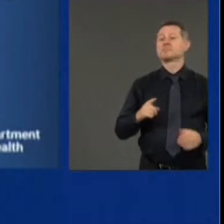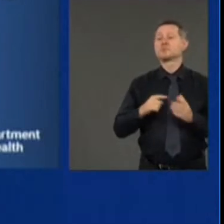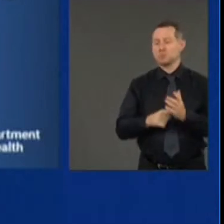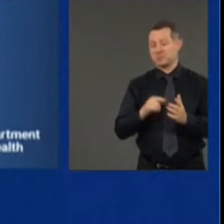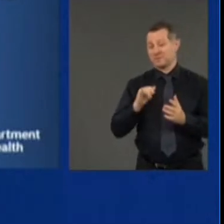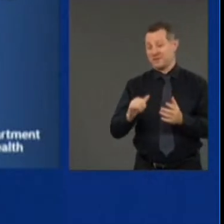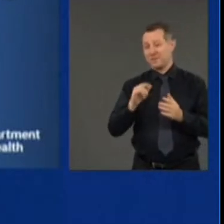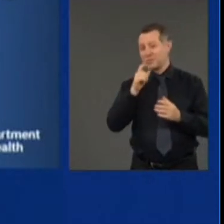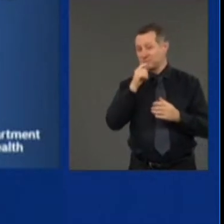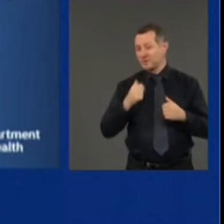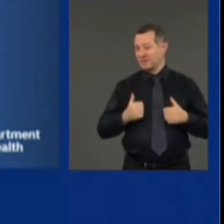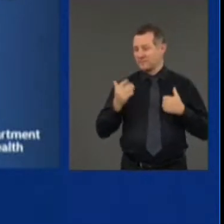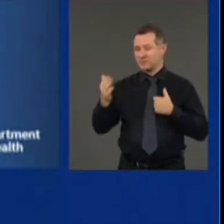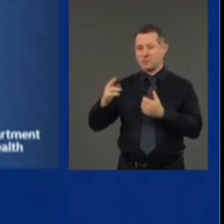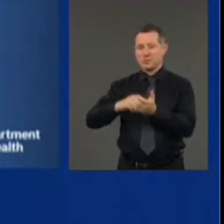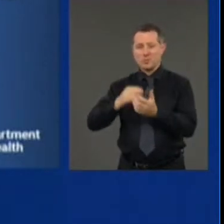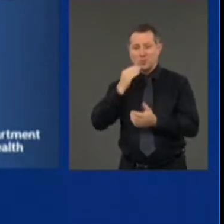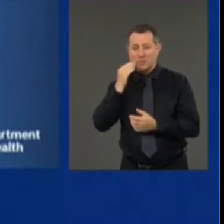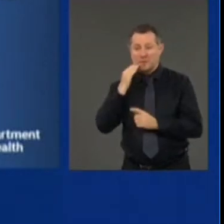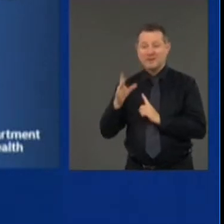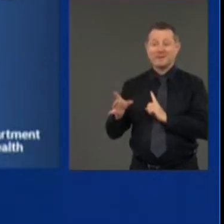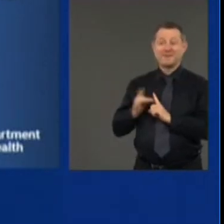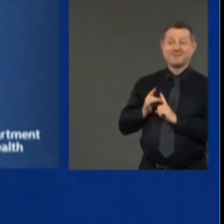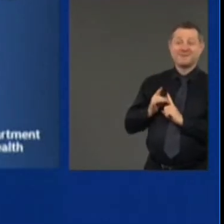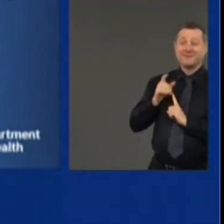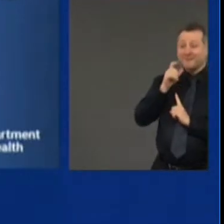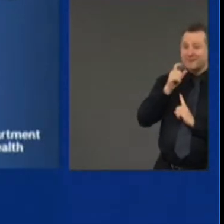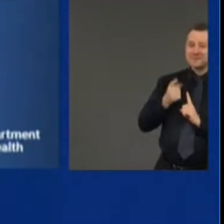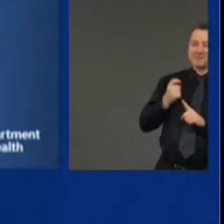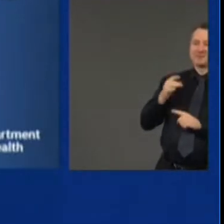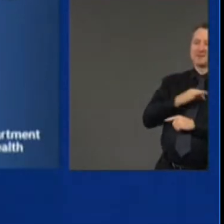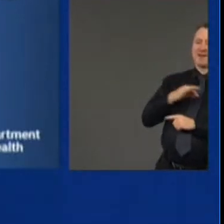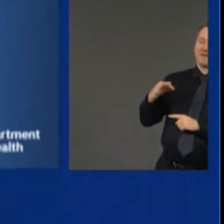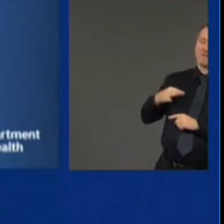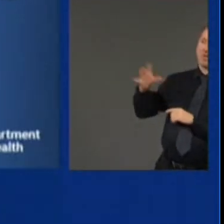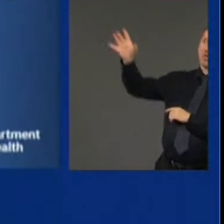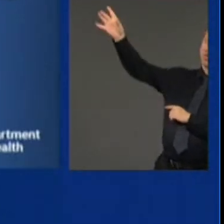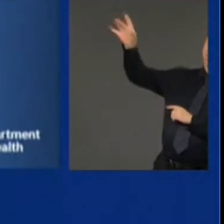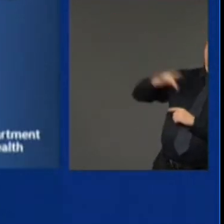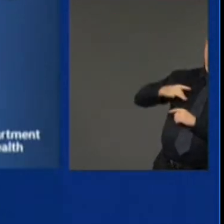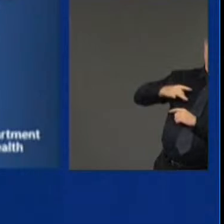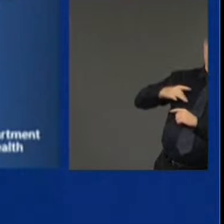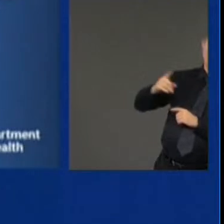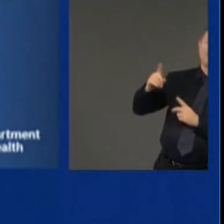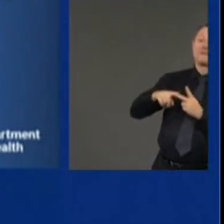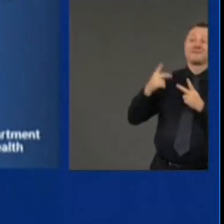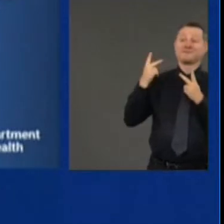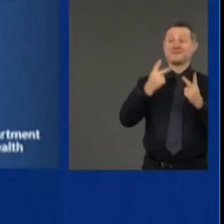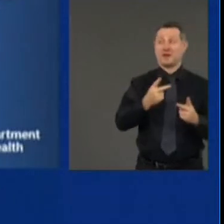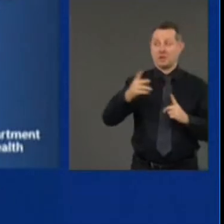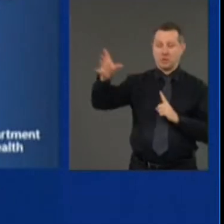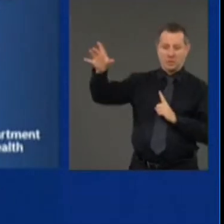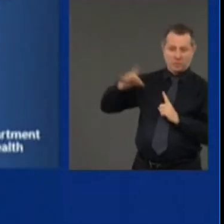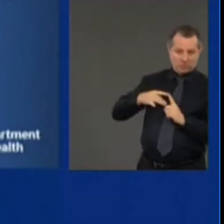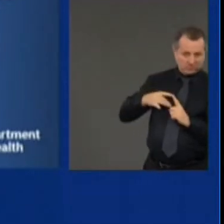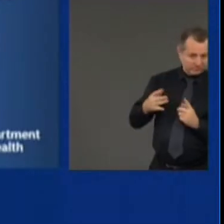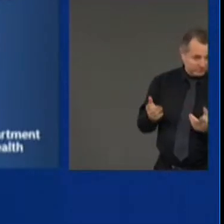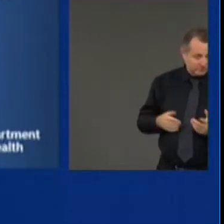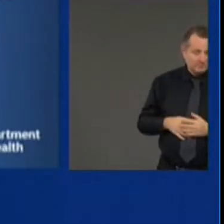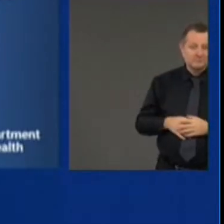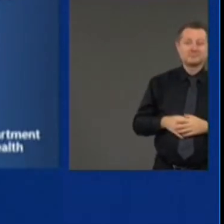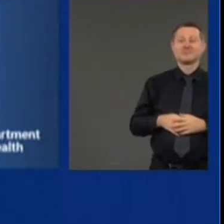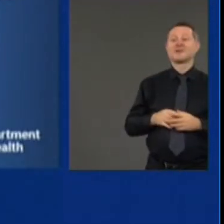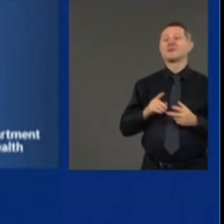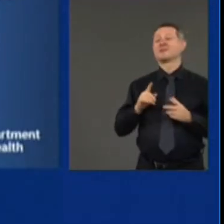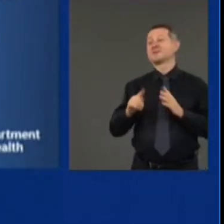got COVID from the staff and presumably also from those who visited them. Unfortunately, we did not understand the disease